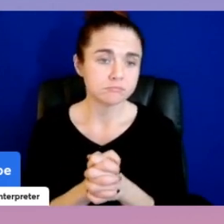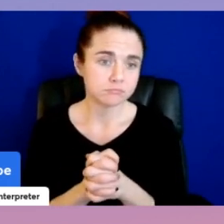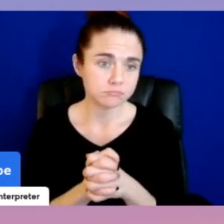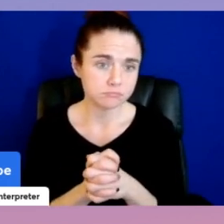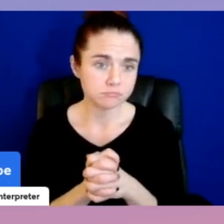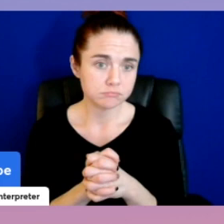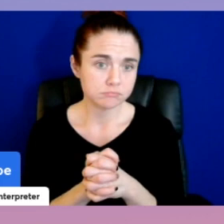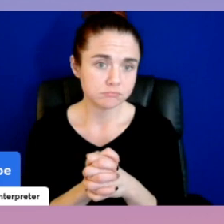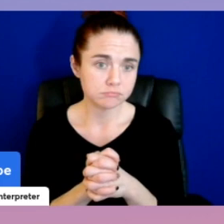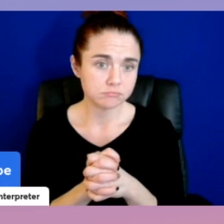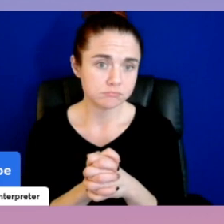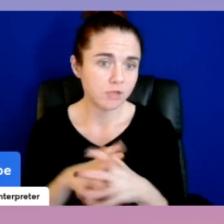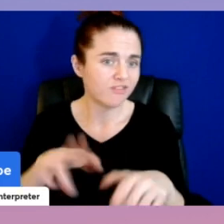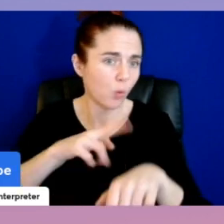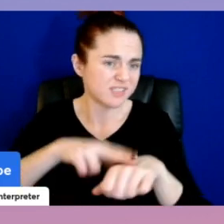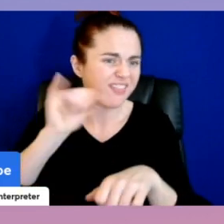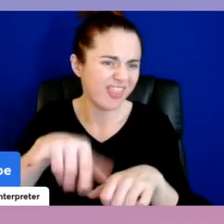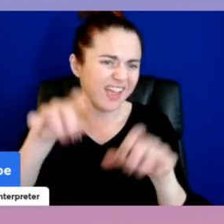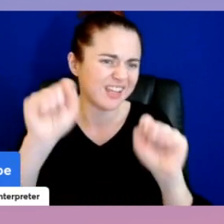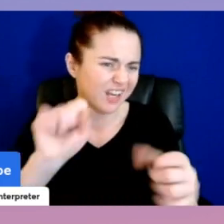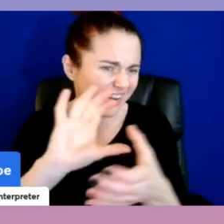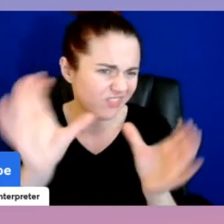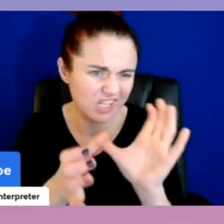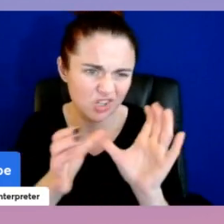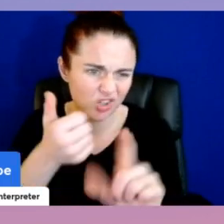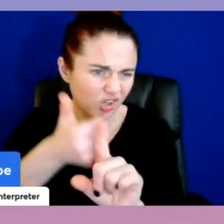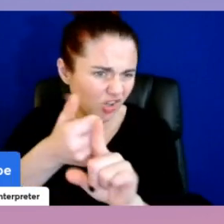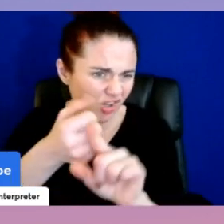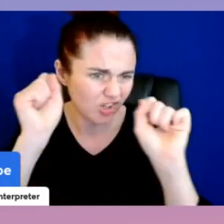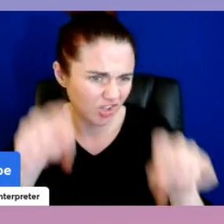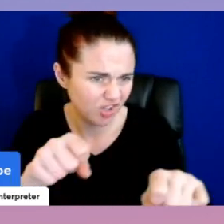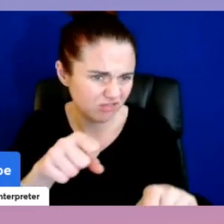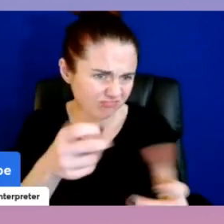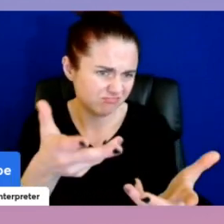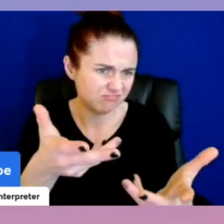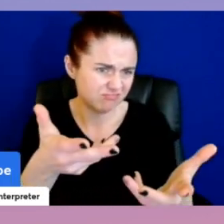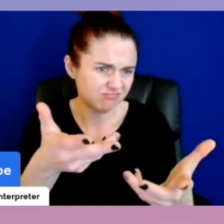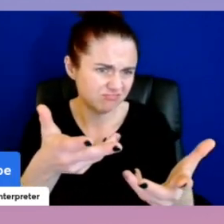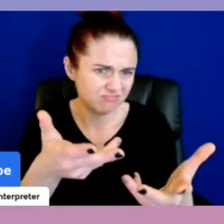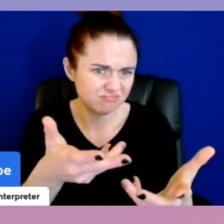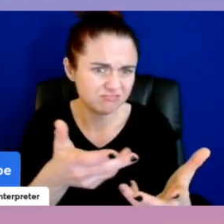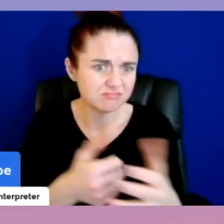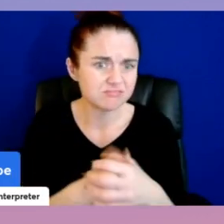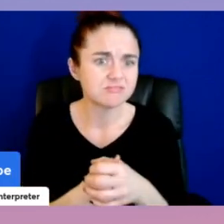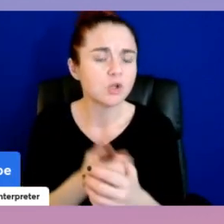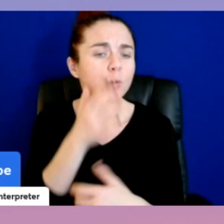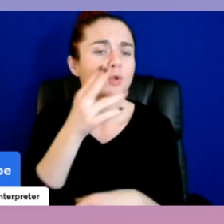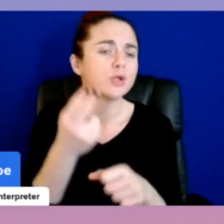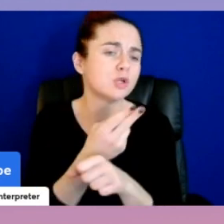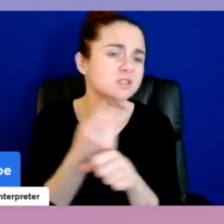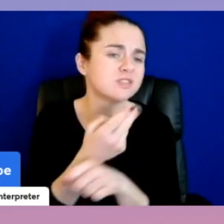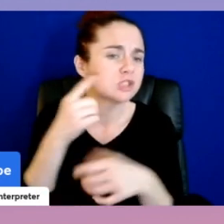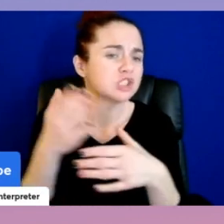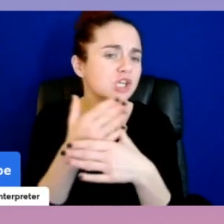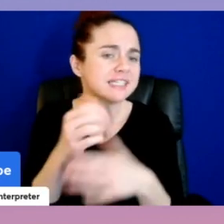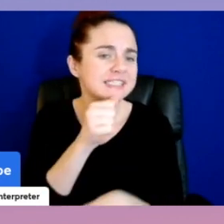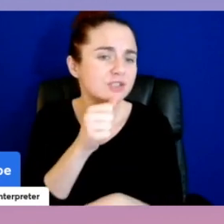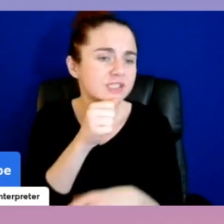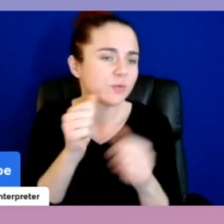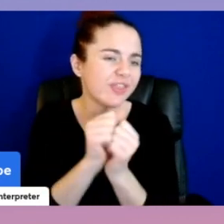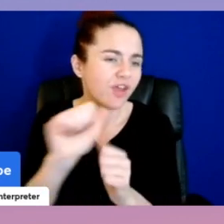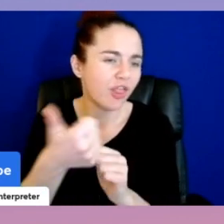by default. Of course, that's configurable, and will be used by the vault agent containers for sharing secrets with the